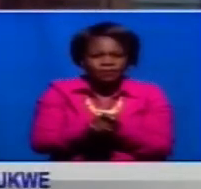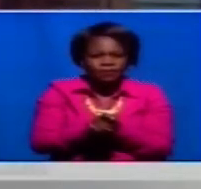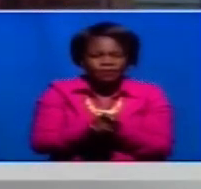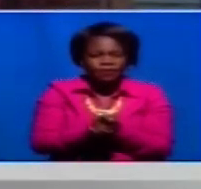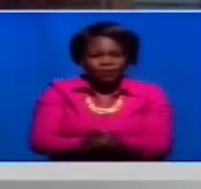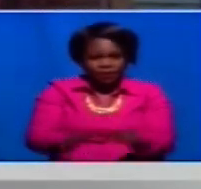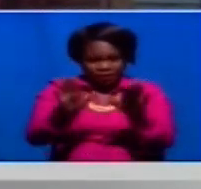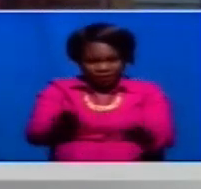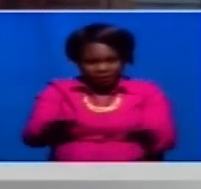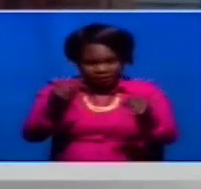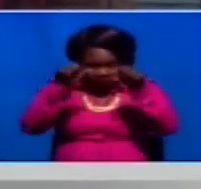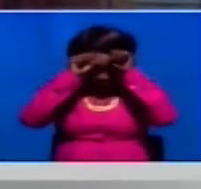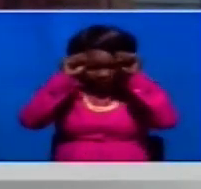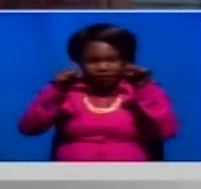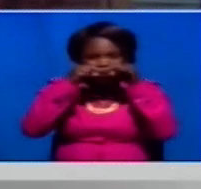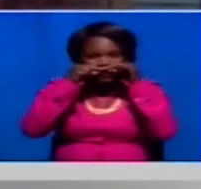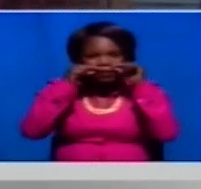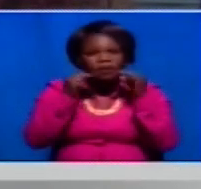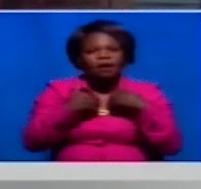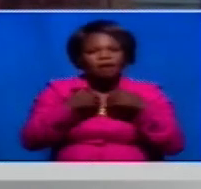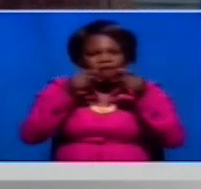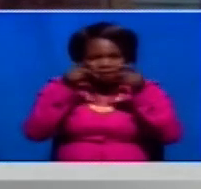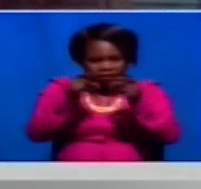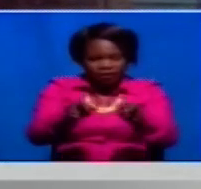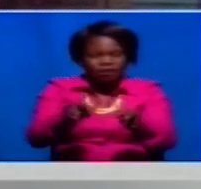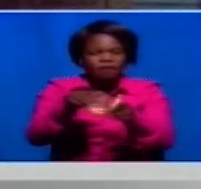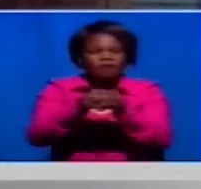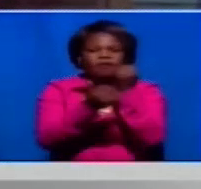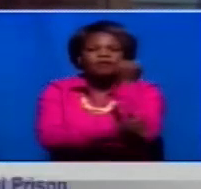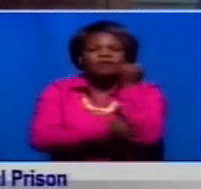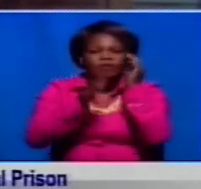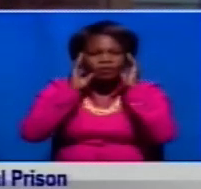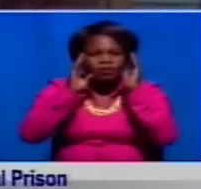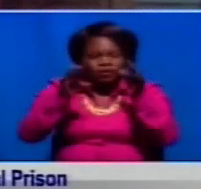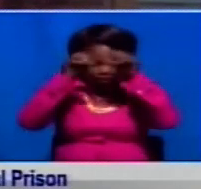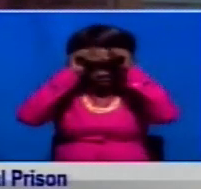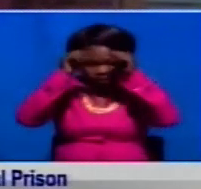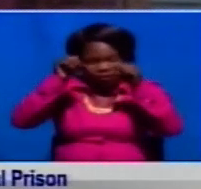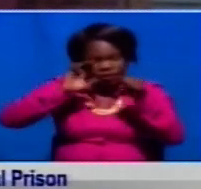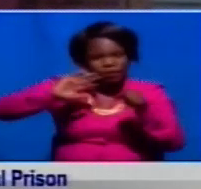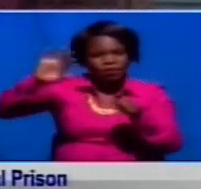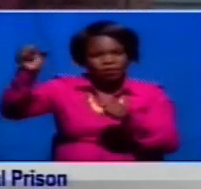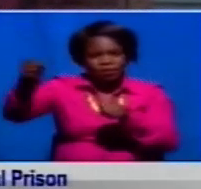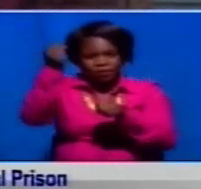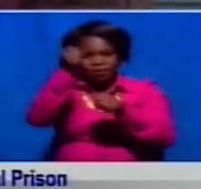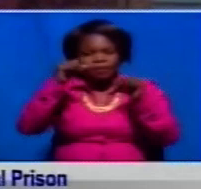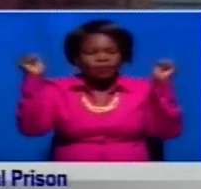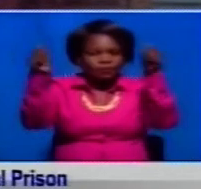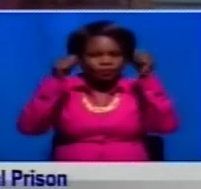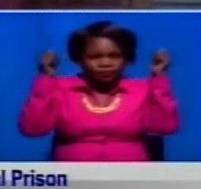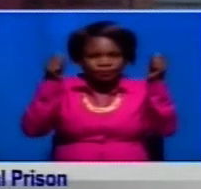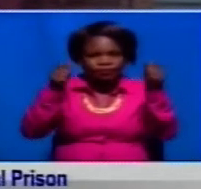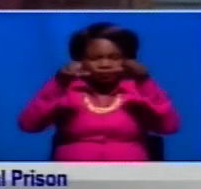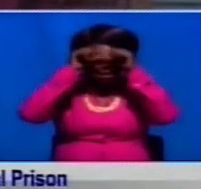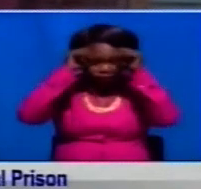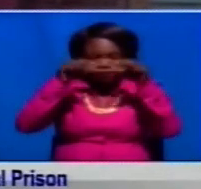And Zimbabwean President Robert Mugabe has arrived in the country to attend President Edgar Lungu's inauguration. And President